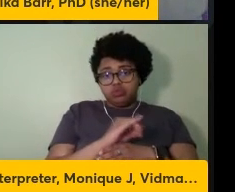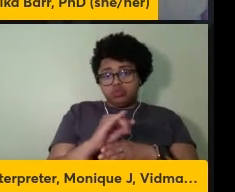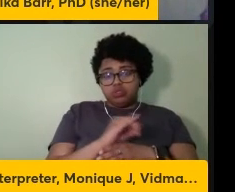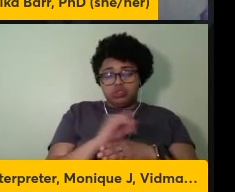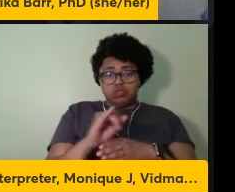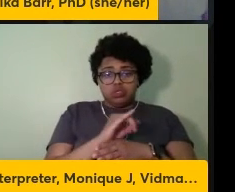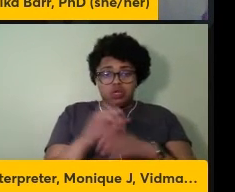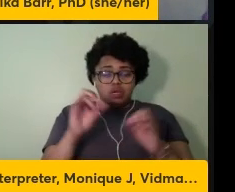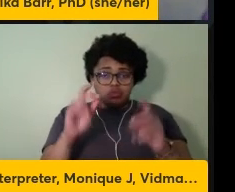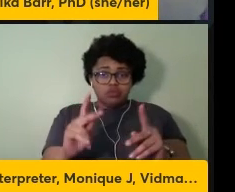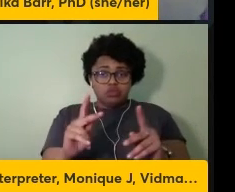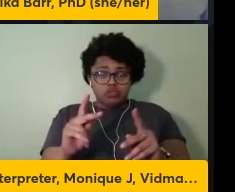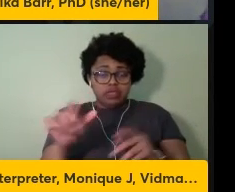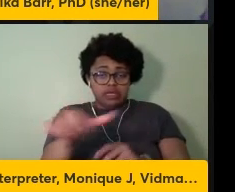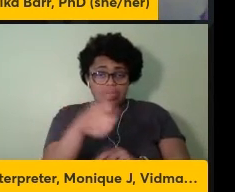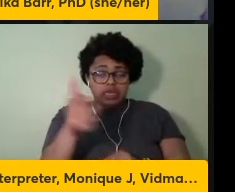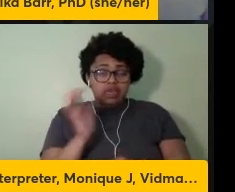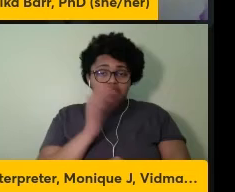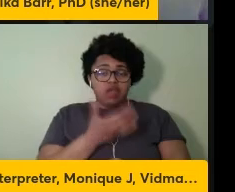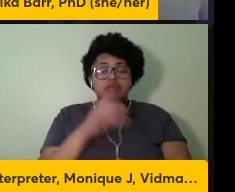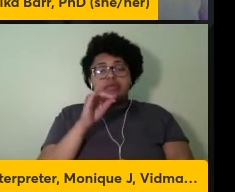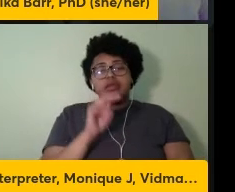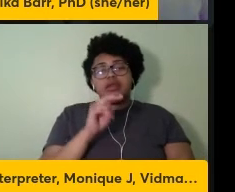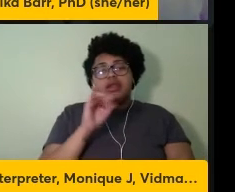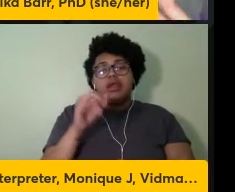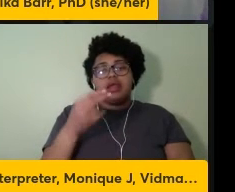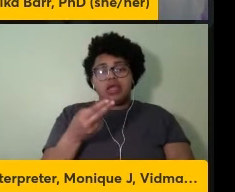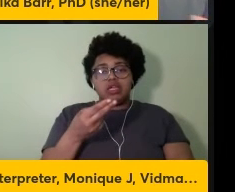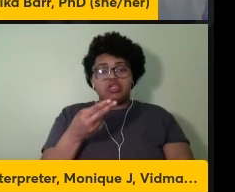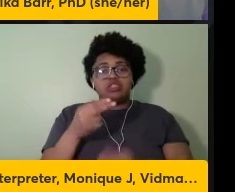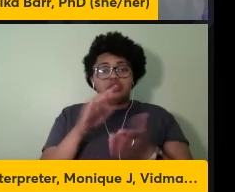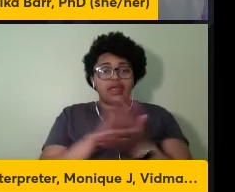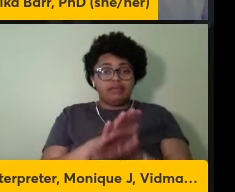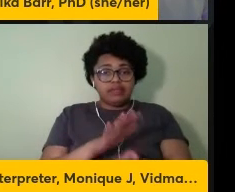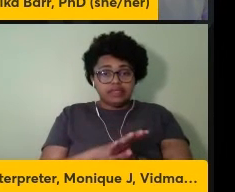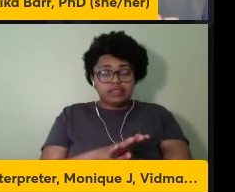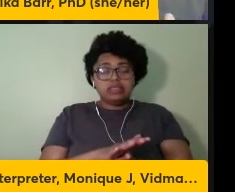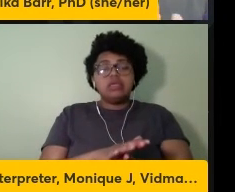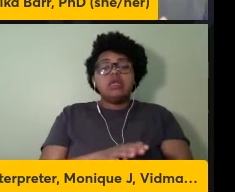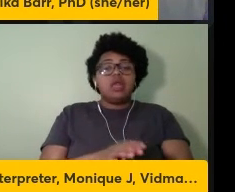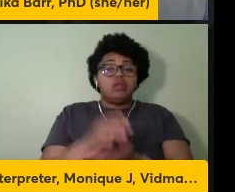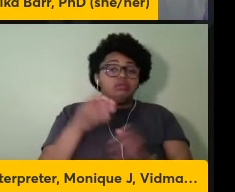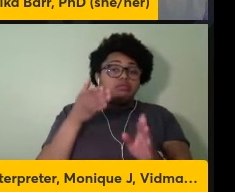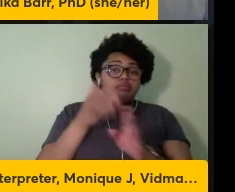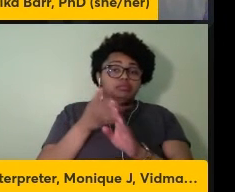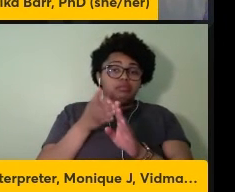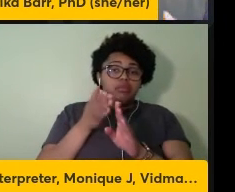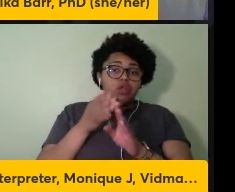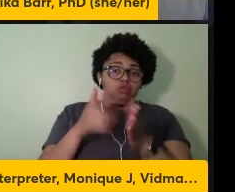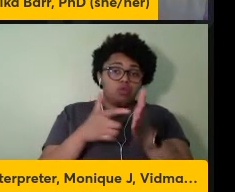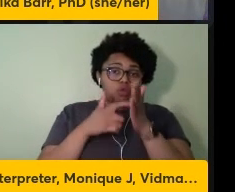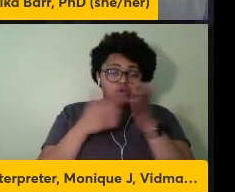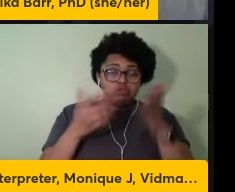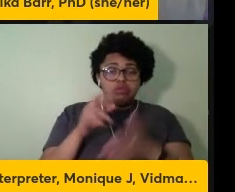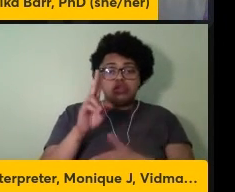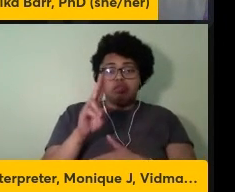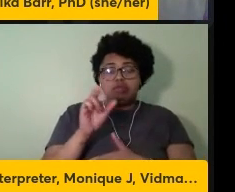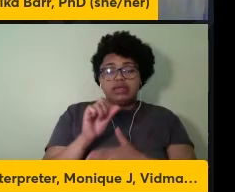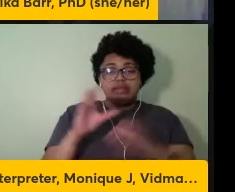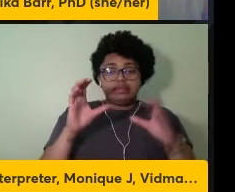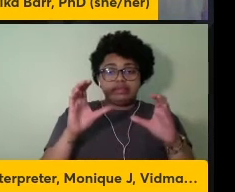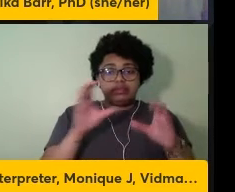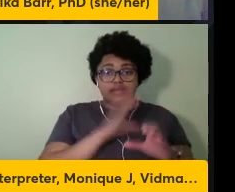internship opportunity at any of our NIH campuses. The main requirements is that you be a U.S. citizen or permanent resident,